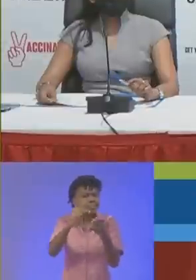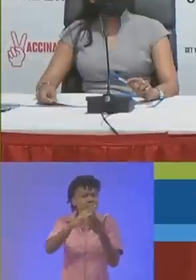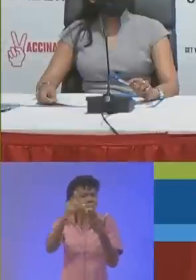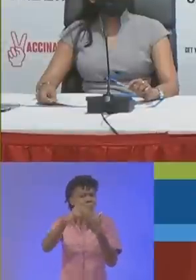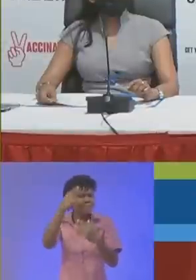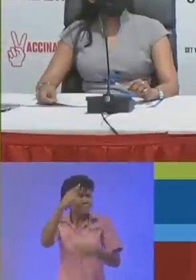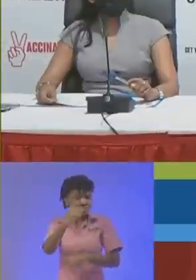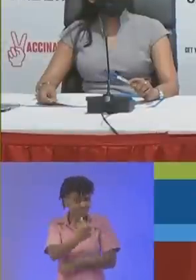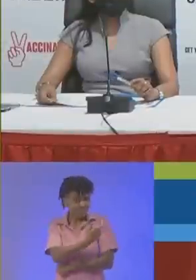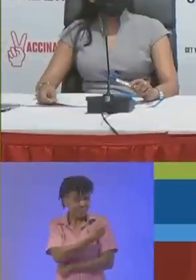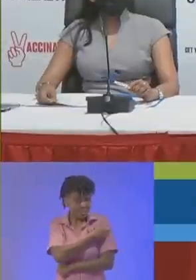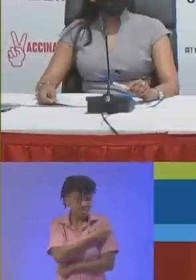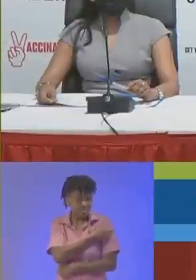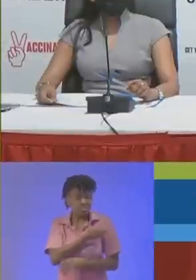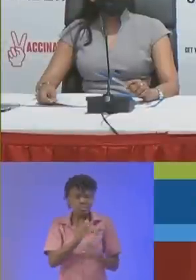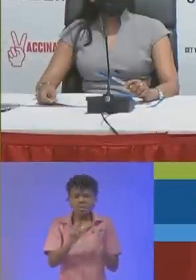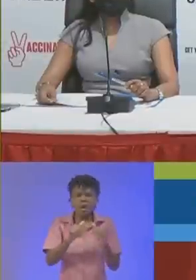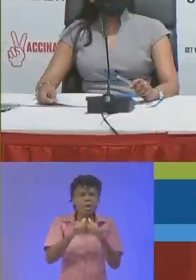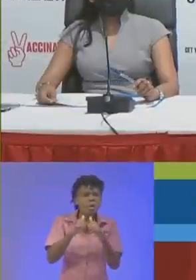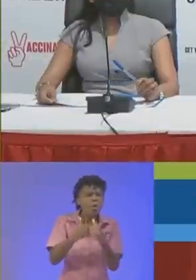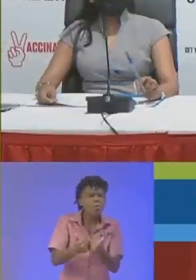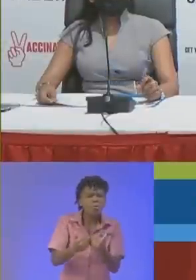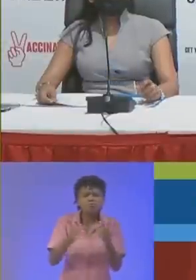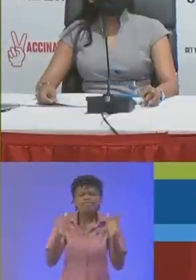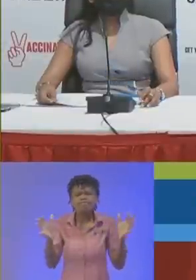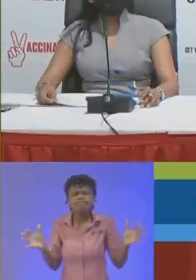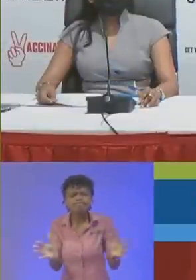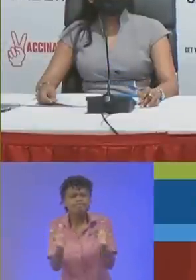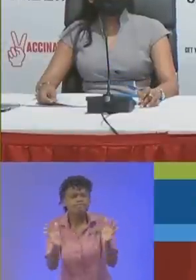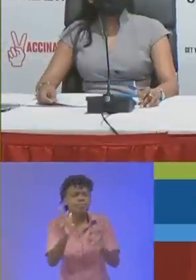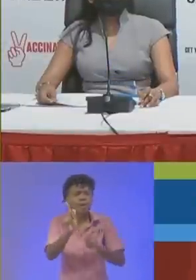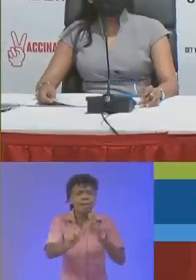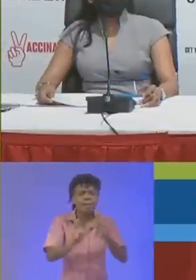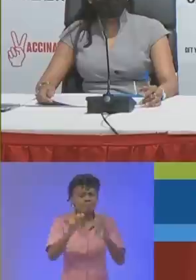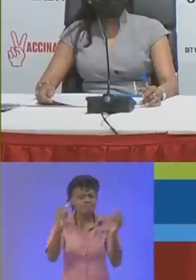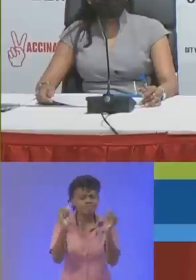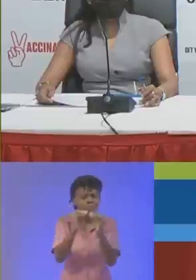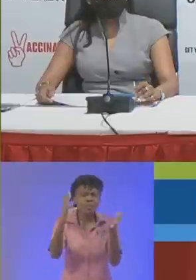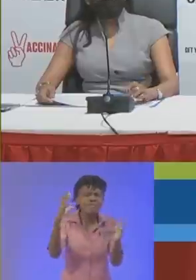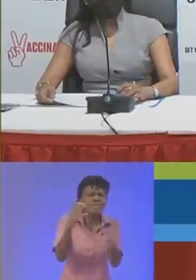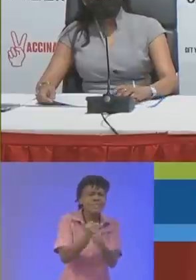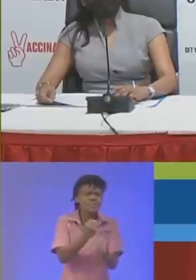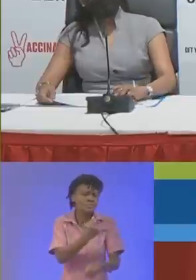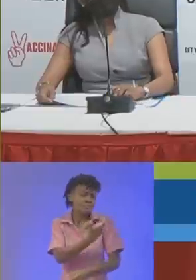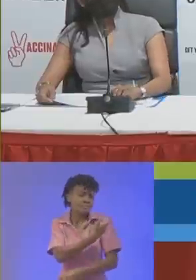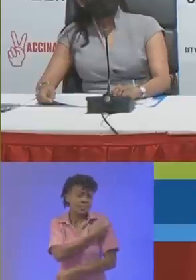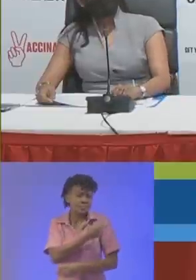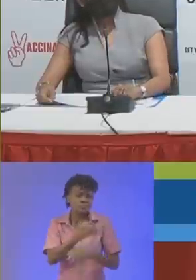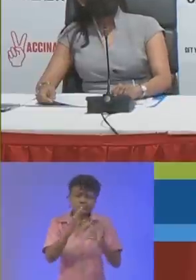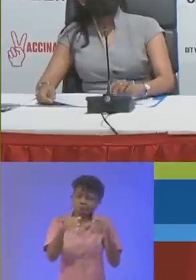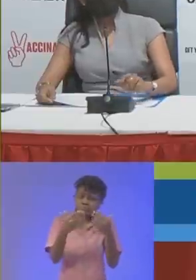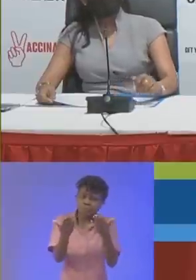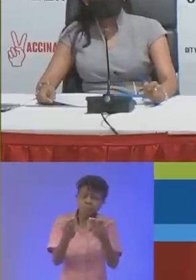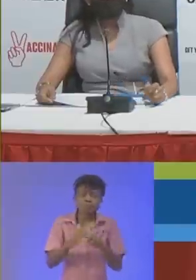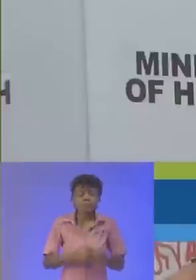further into this topic. So let's go to her to get some very important information this morning.